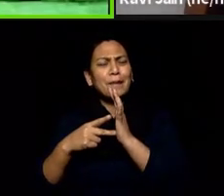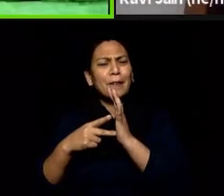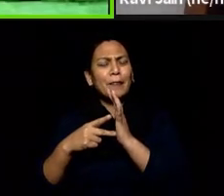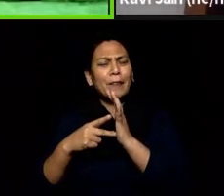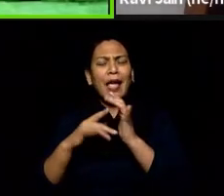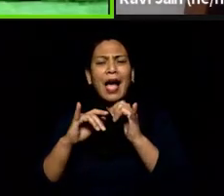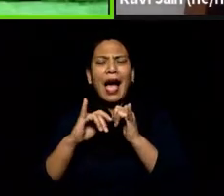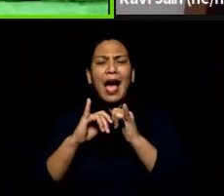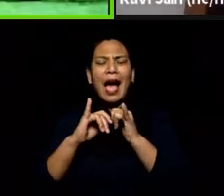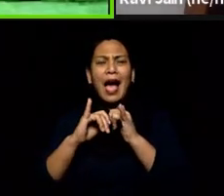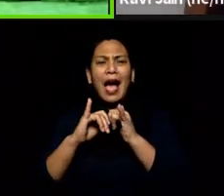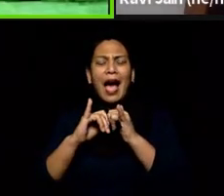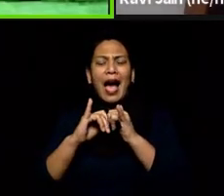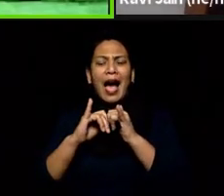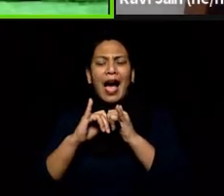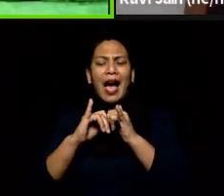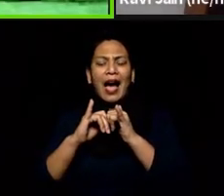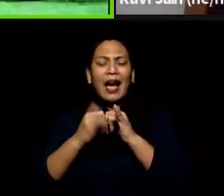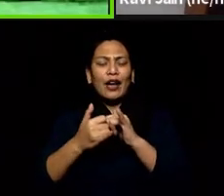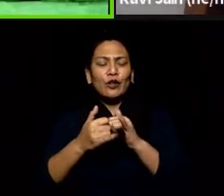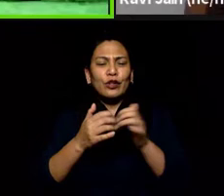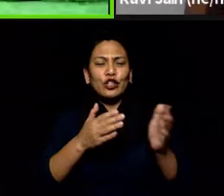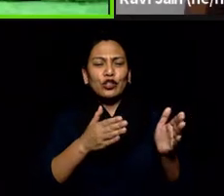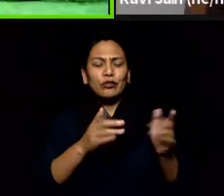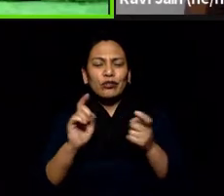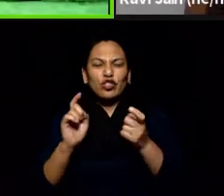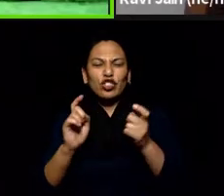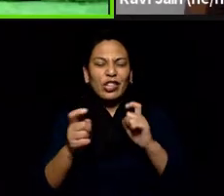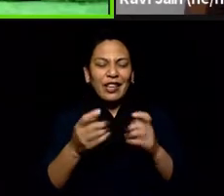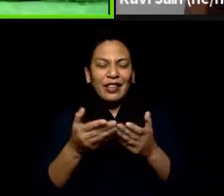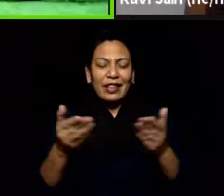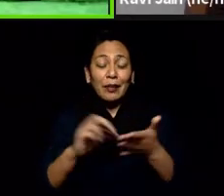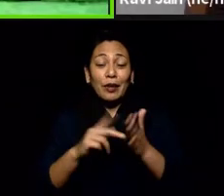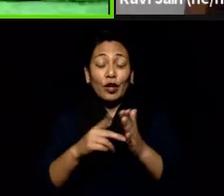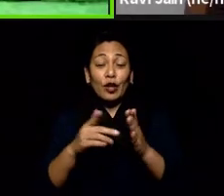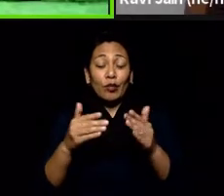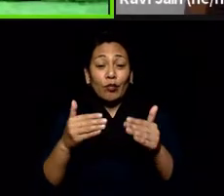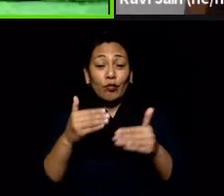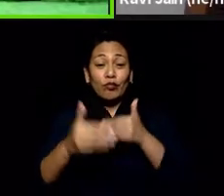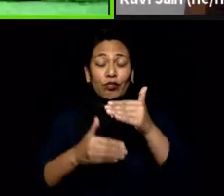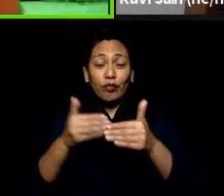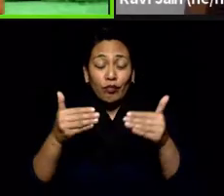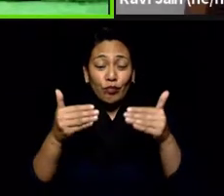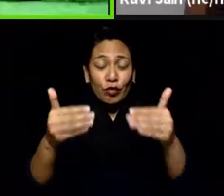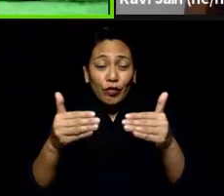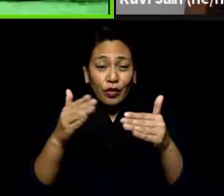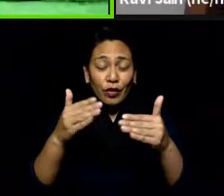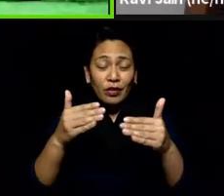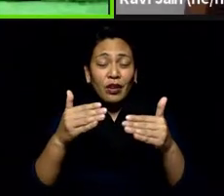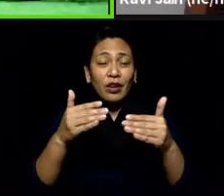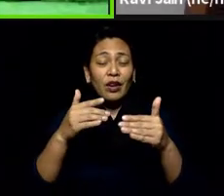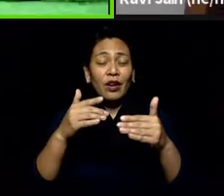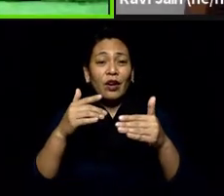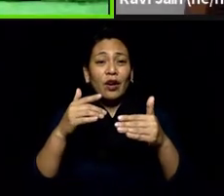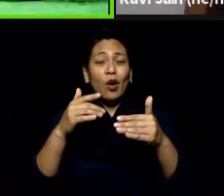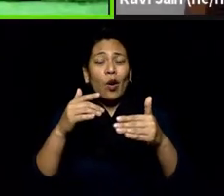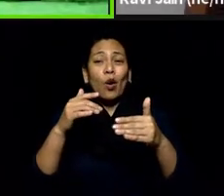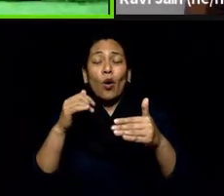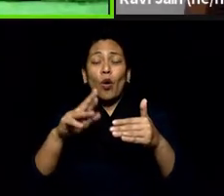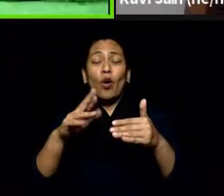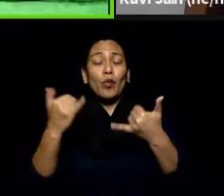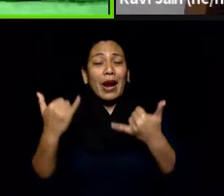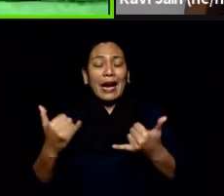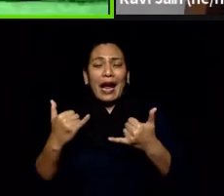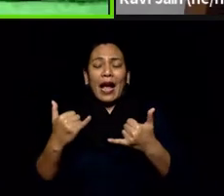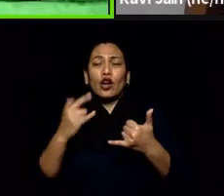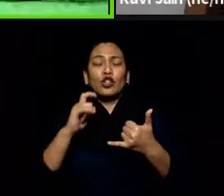how do we shift it so that we're actually moving forward, or is right now just about saying, no, we're not moving forward, we're just in it. And